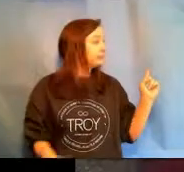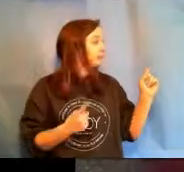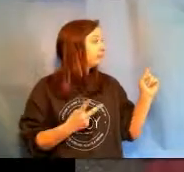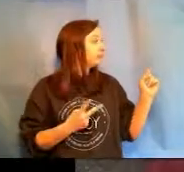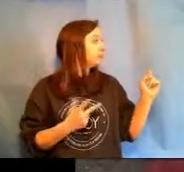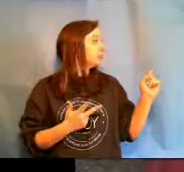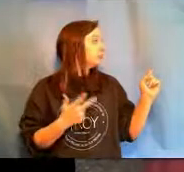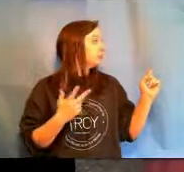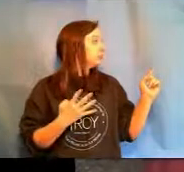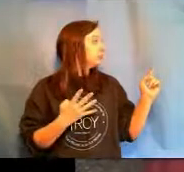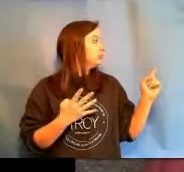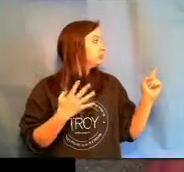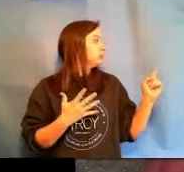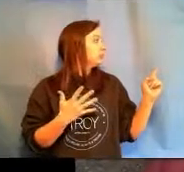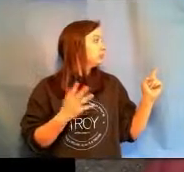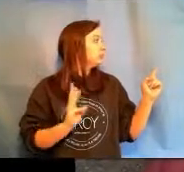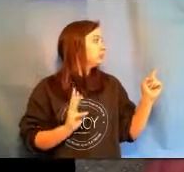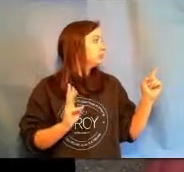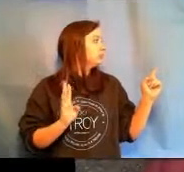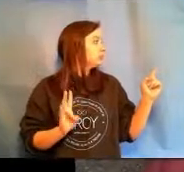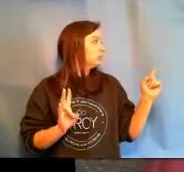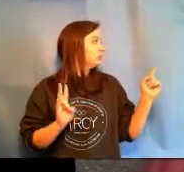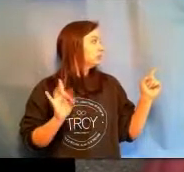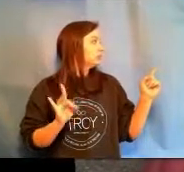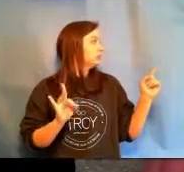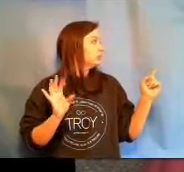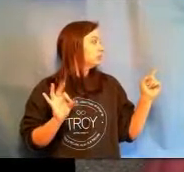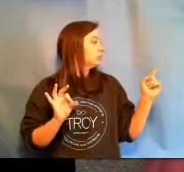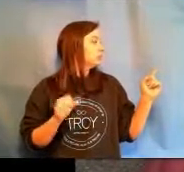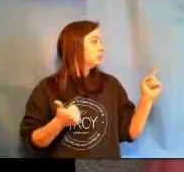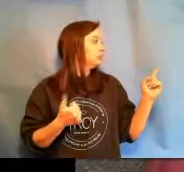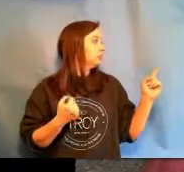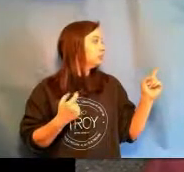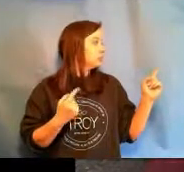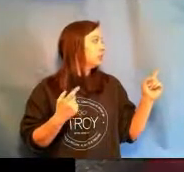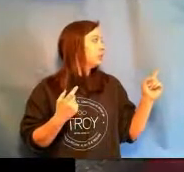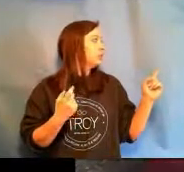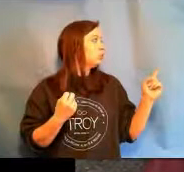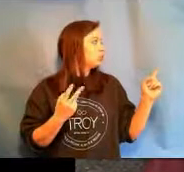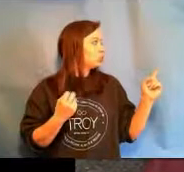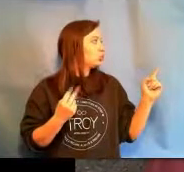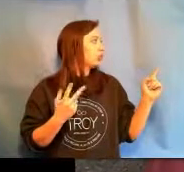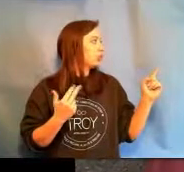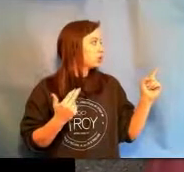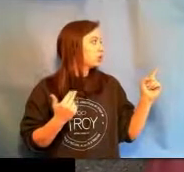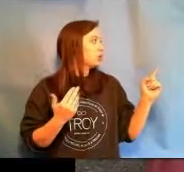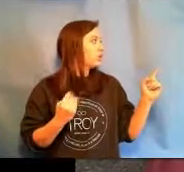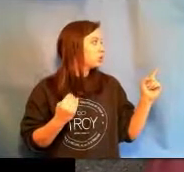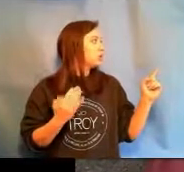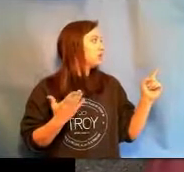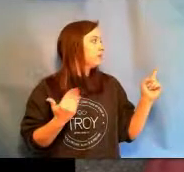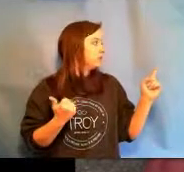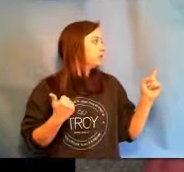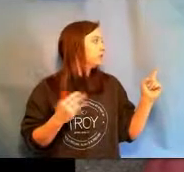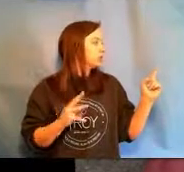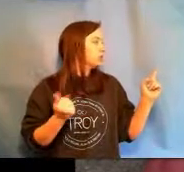1, 2, 3, 4, 5, 6, 7, 8, 9, 10, 11, 12, 13,